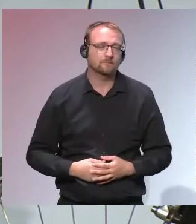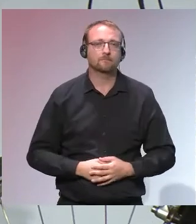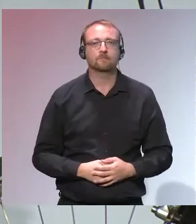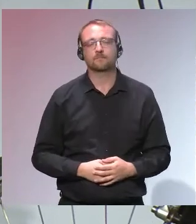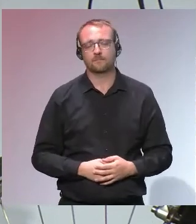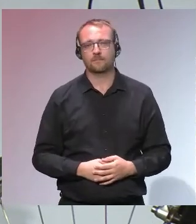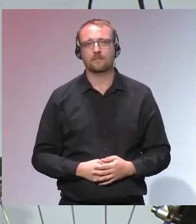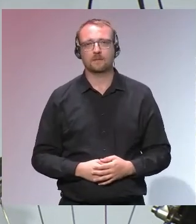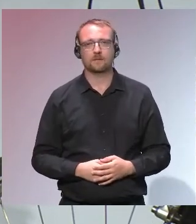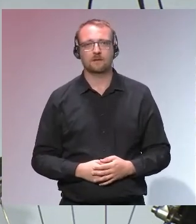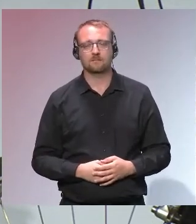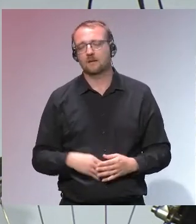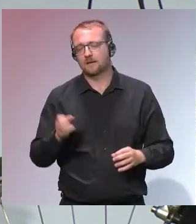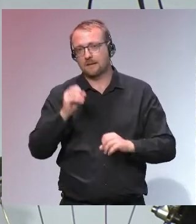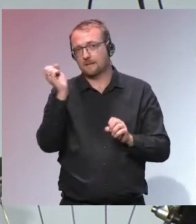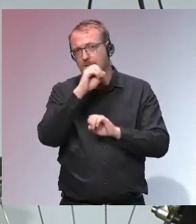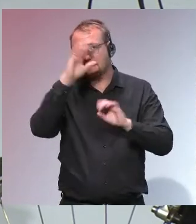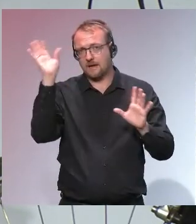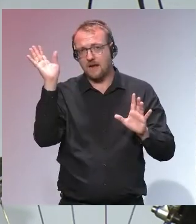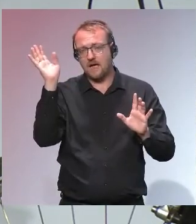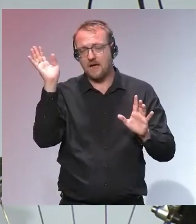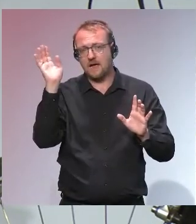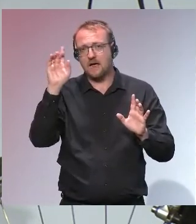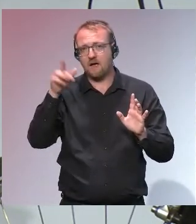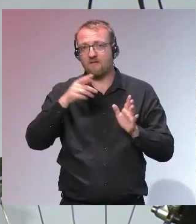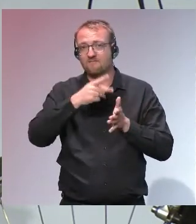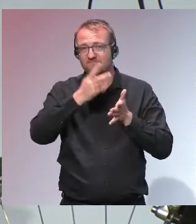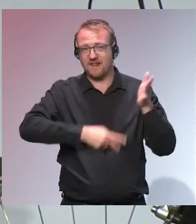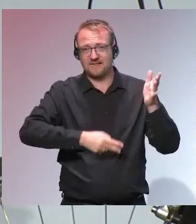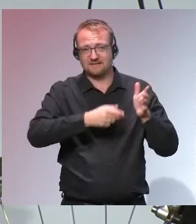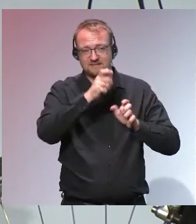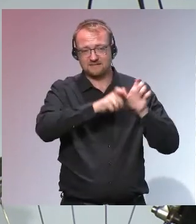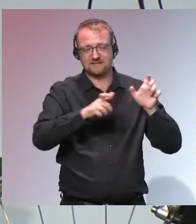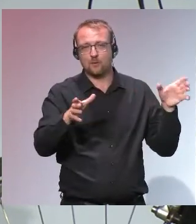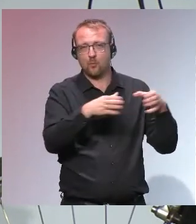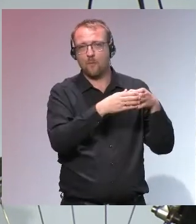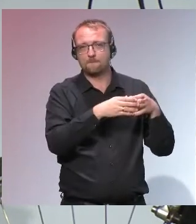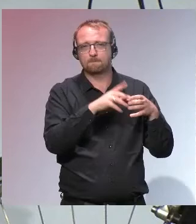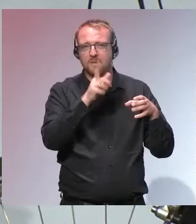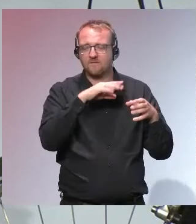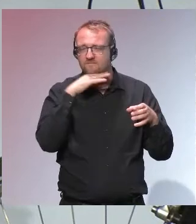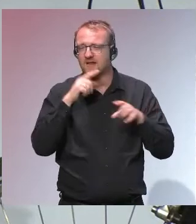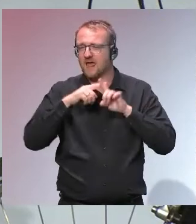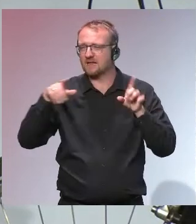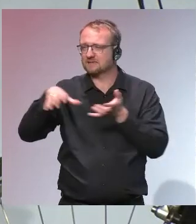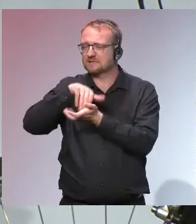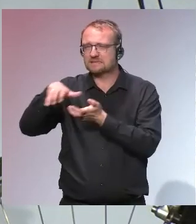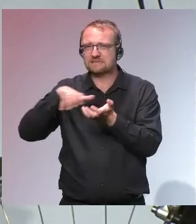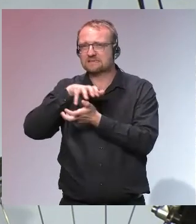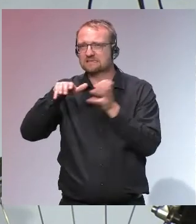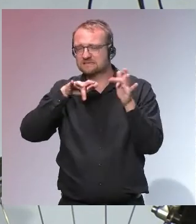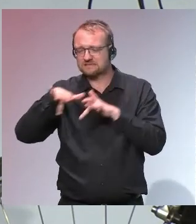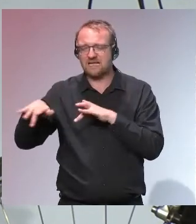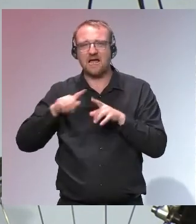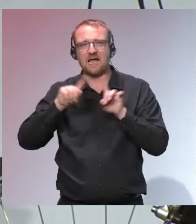things to worry about than mitigating climate change. So I think perhaps, obviously it's important they do that, but I would focus on what they need to do to